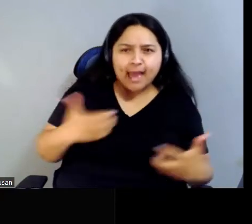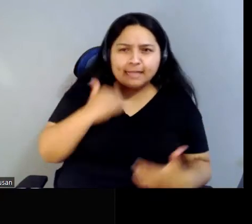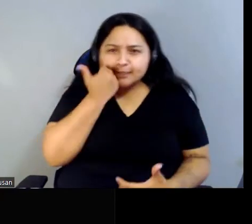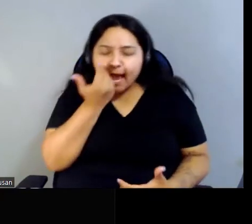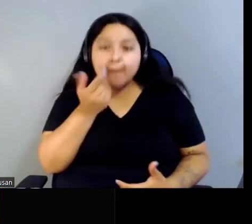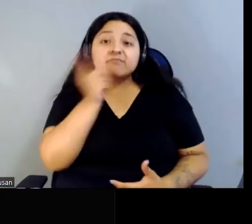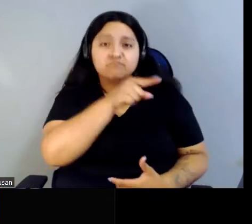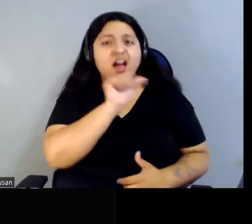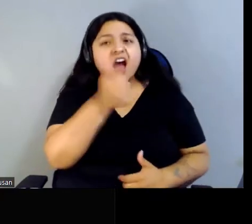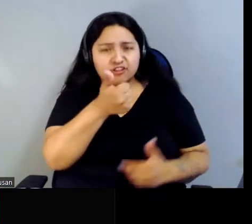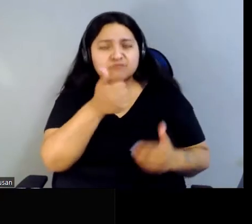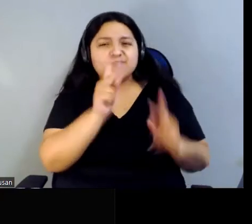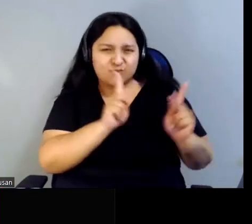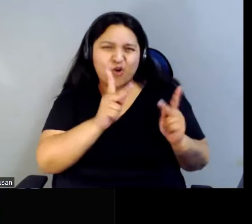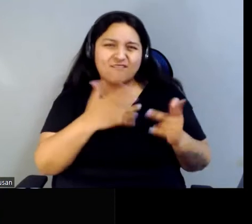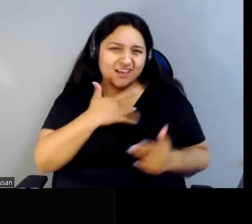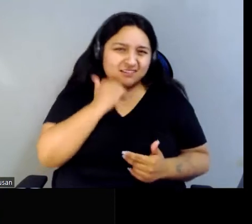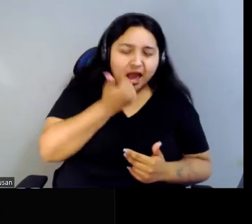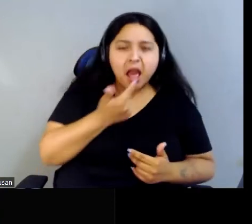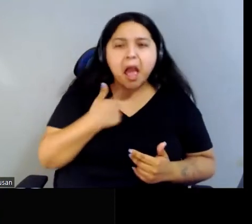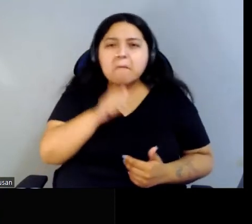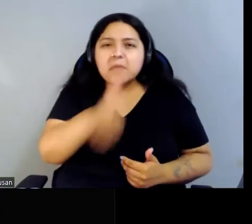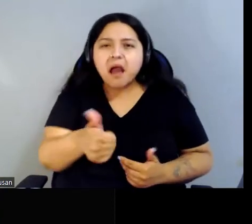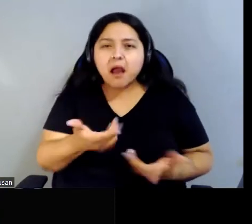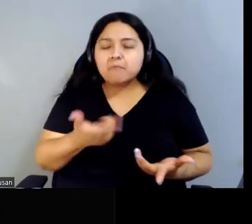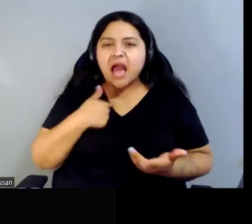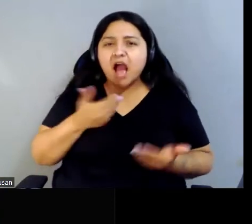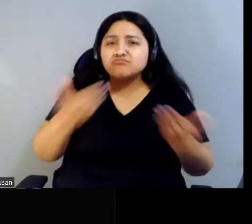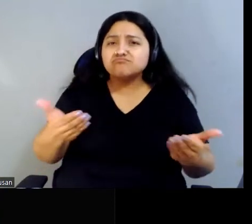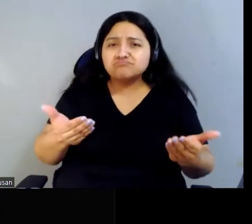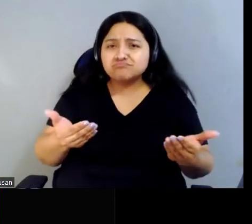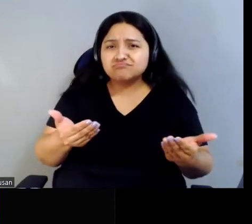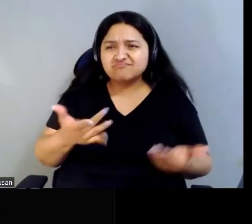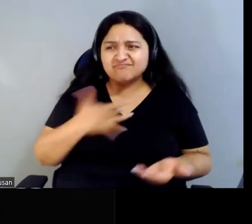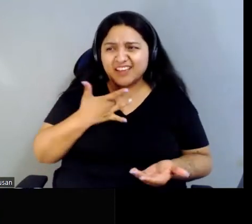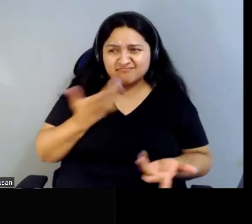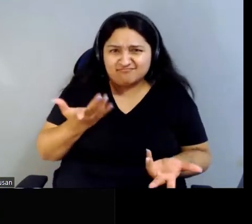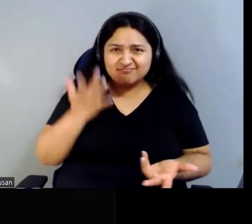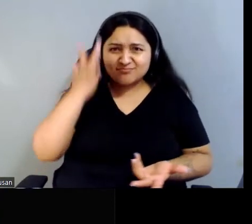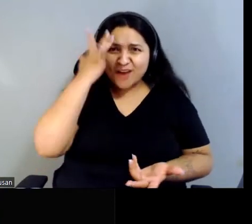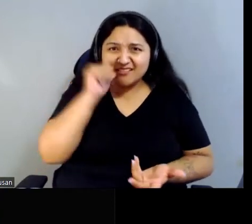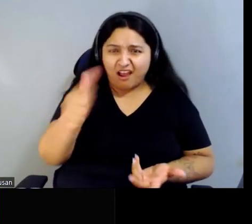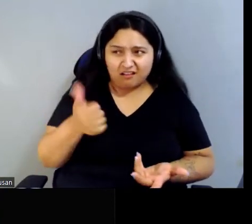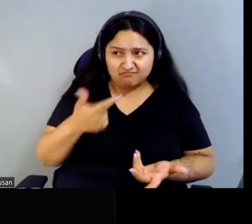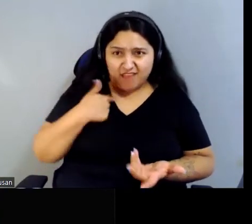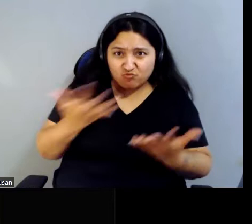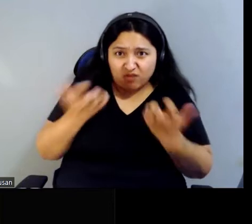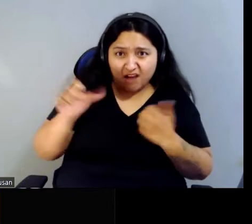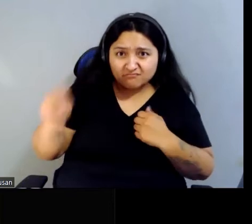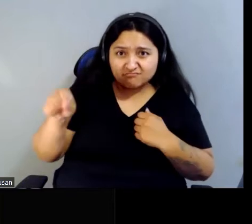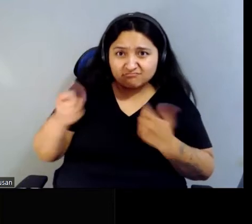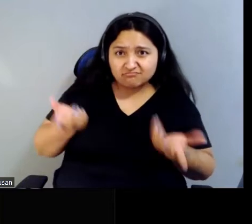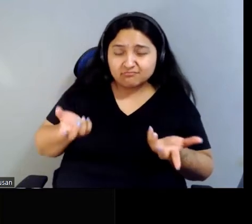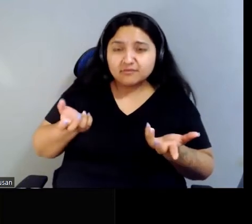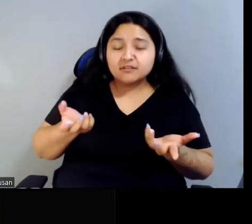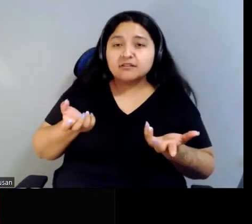have. I kind of dove right into the entitlement of like, why don't I have this? Give me it, you know, and